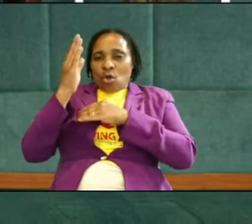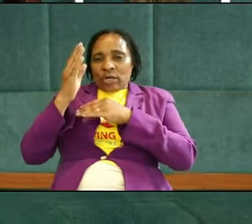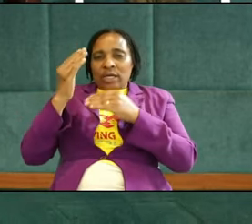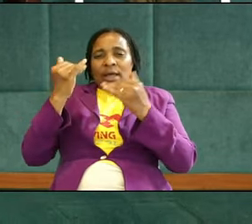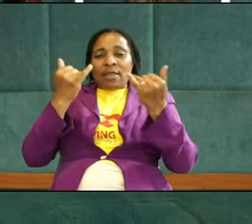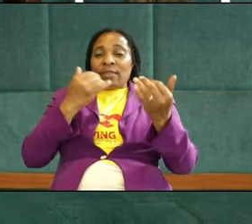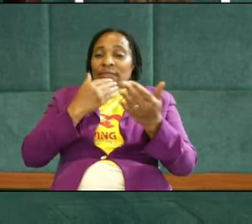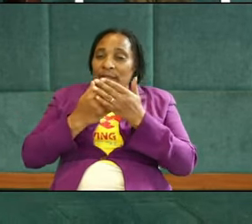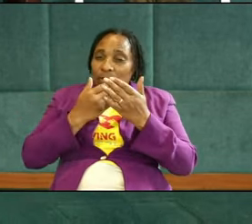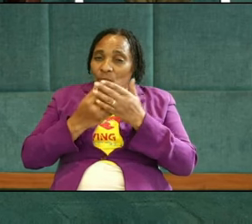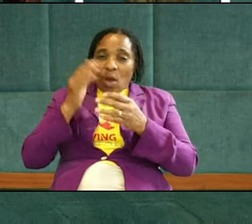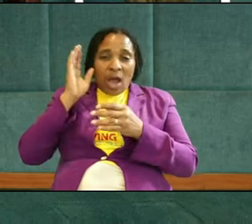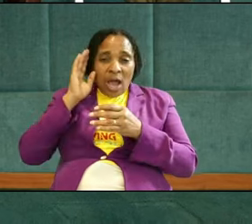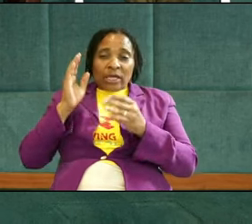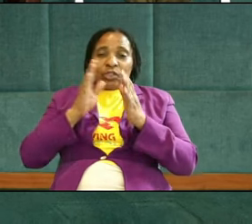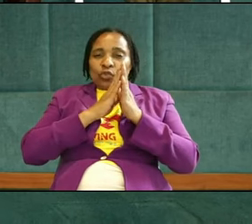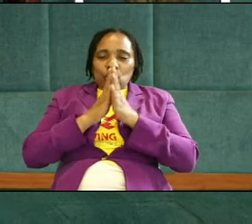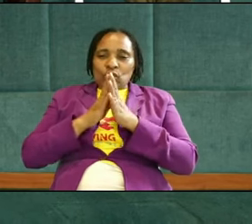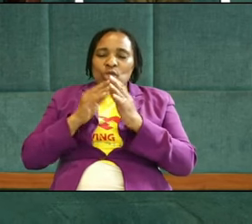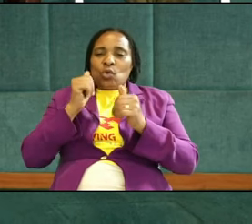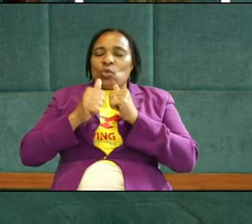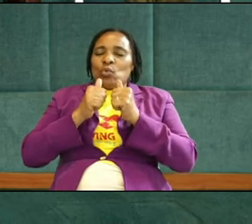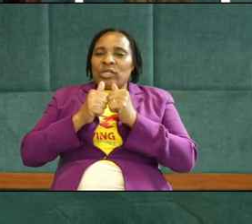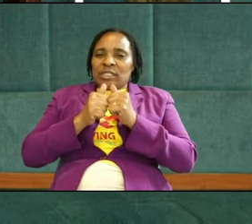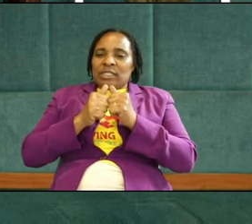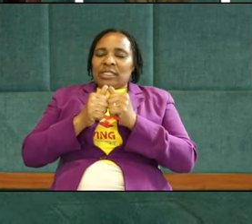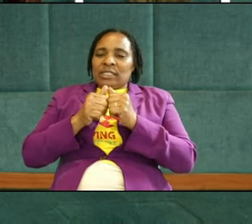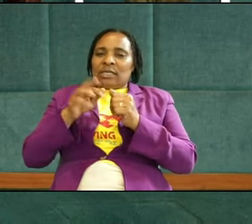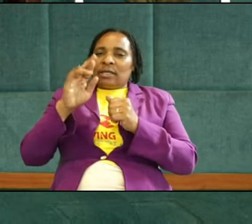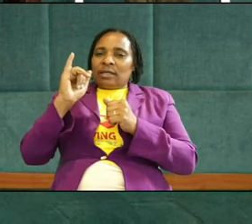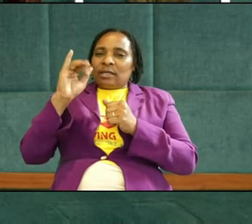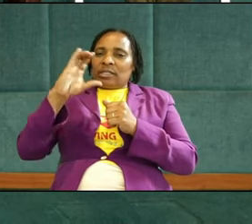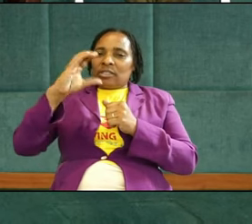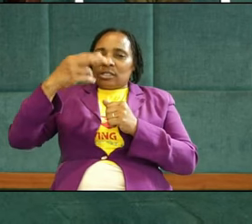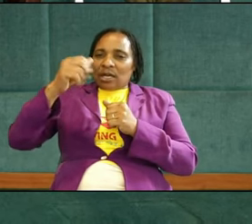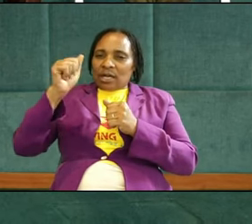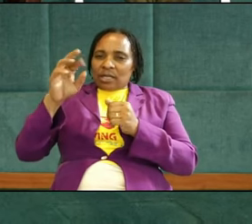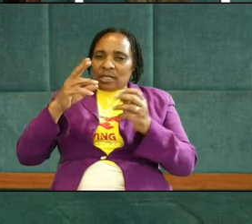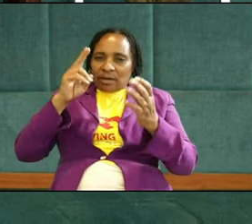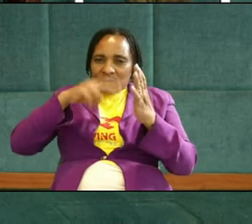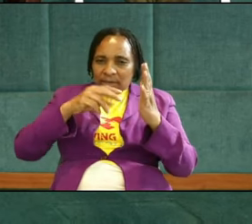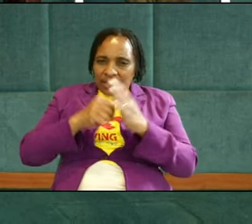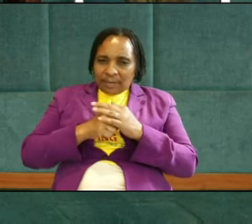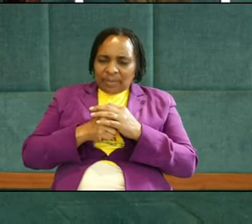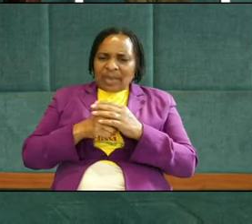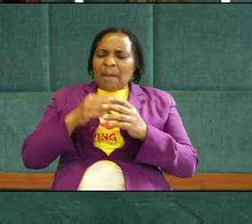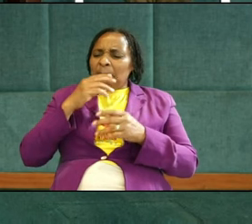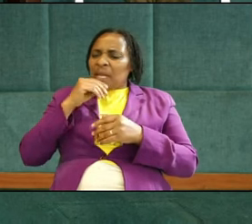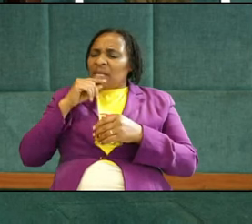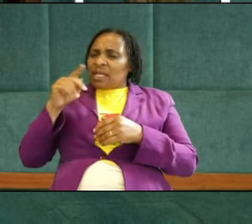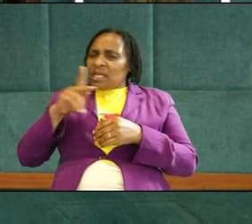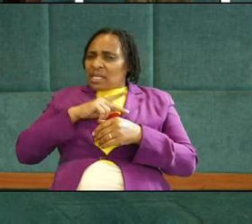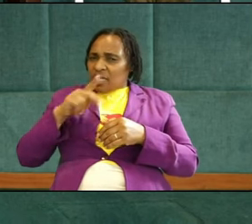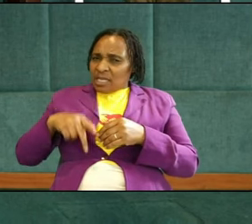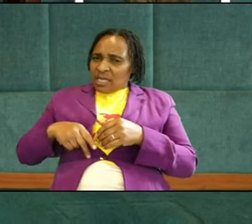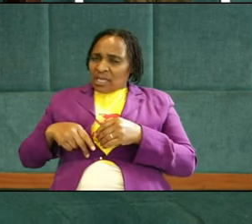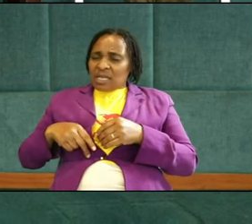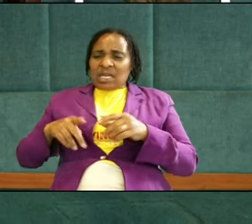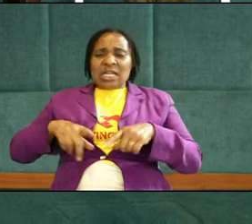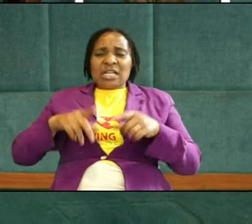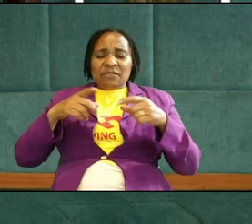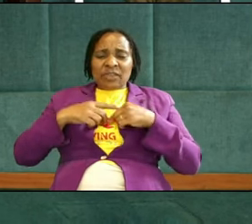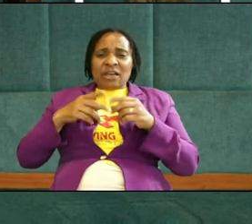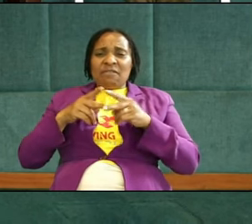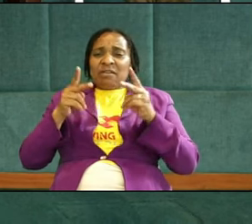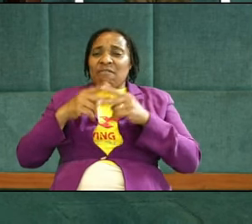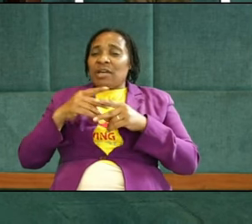from the story that Richard read for us, the end to the story, Manasseh lived a really wicked life, and he made a turnaround when